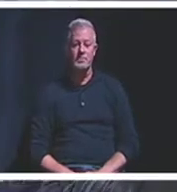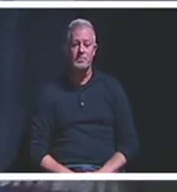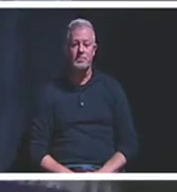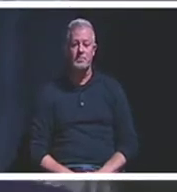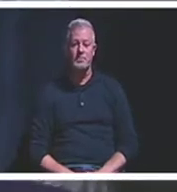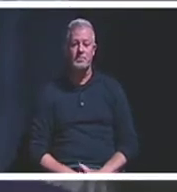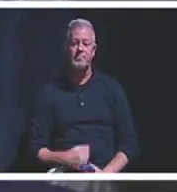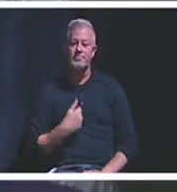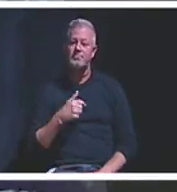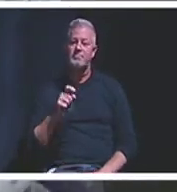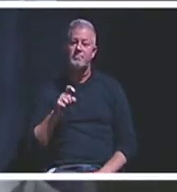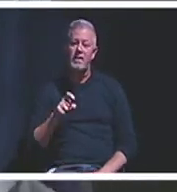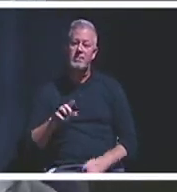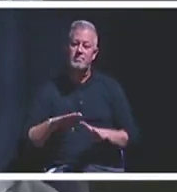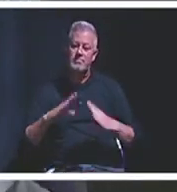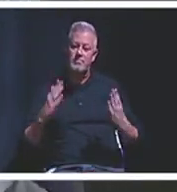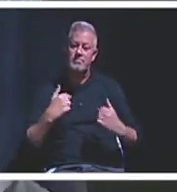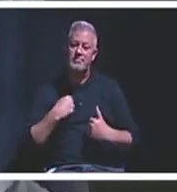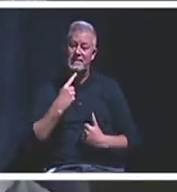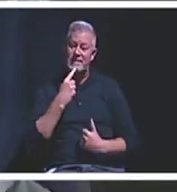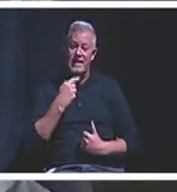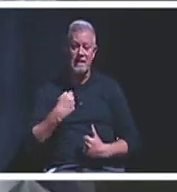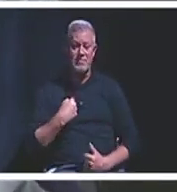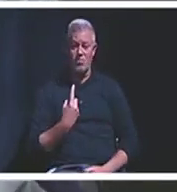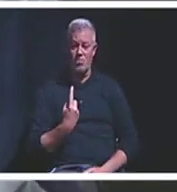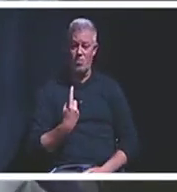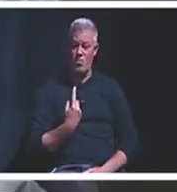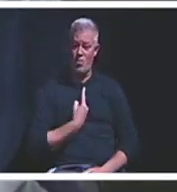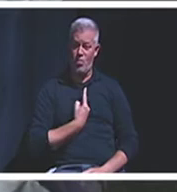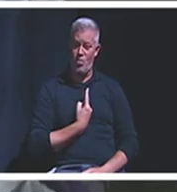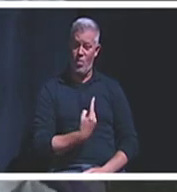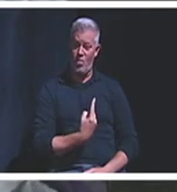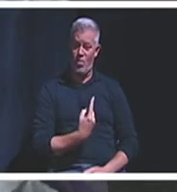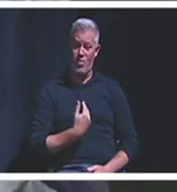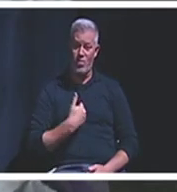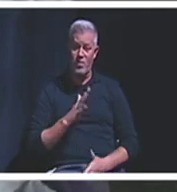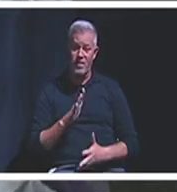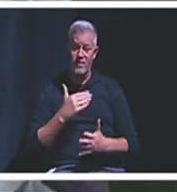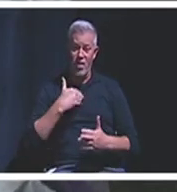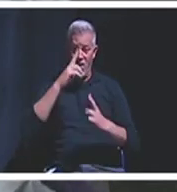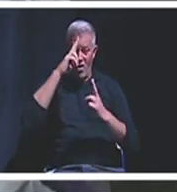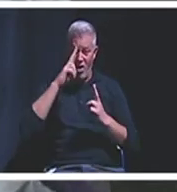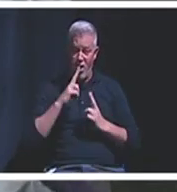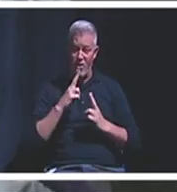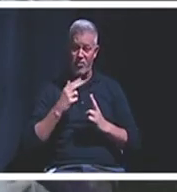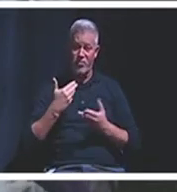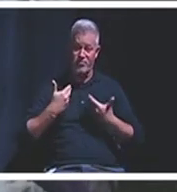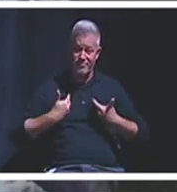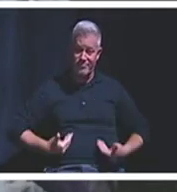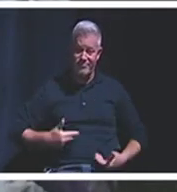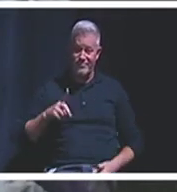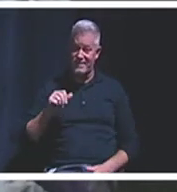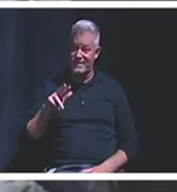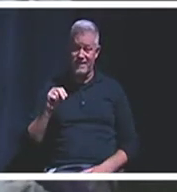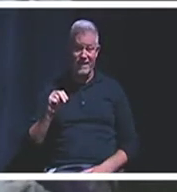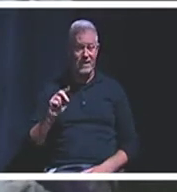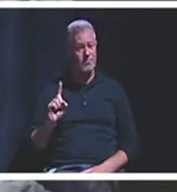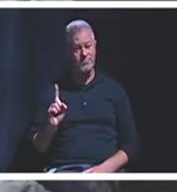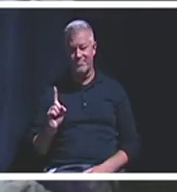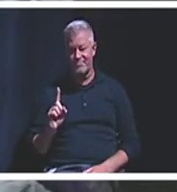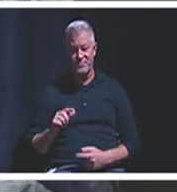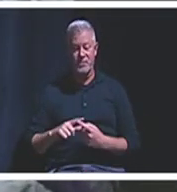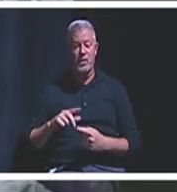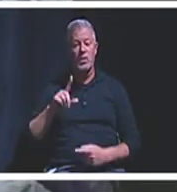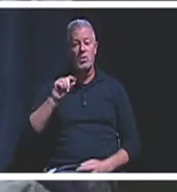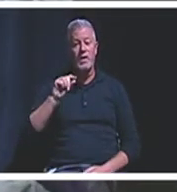I must start out by saying that I am not alone in having the honor to serve as your dean. The 2015 NSU